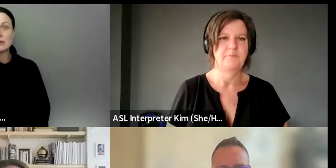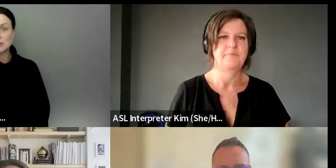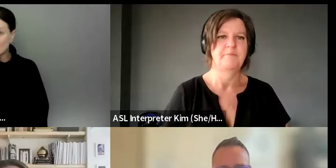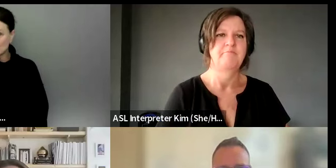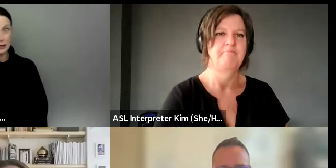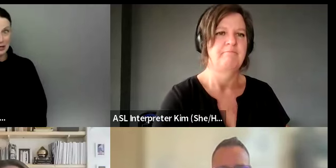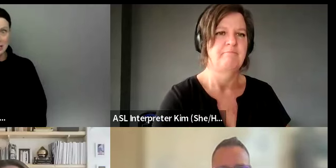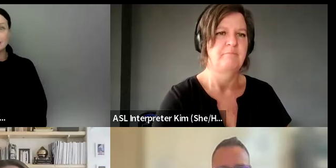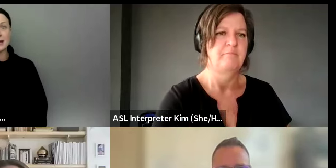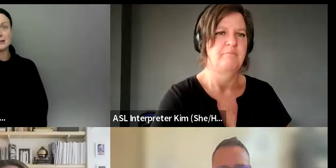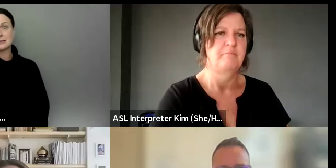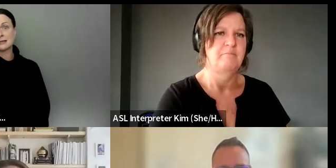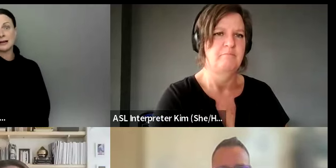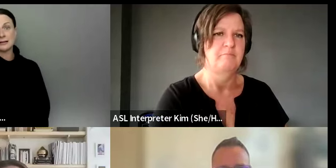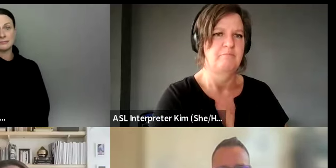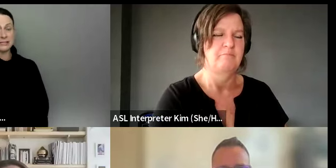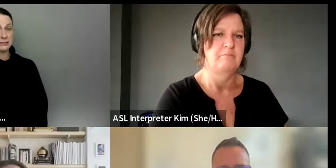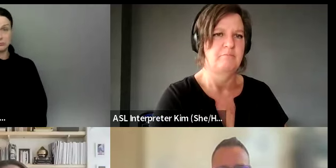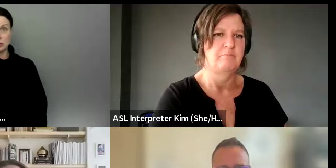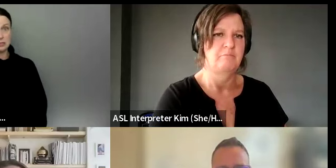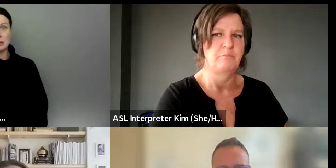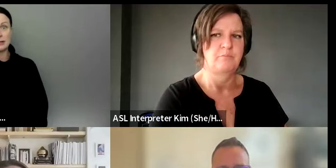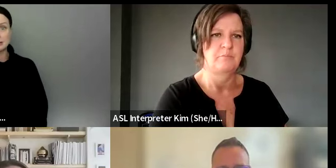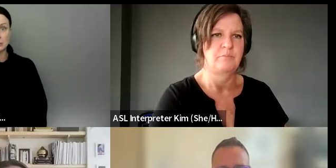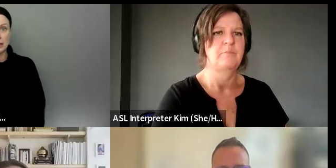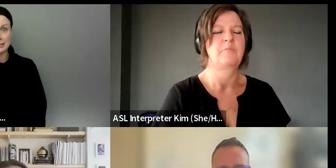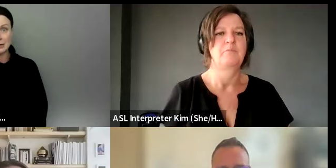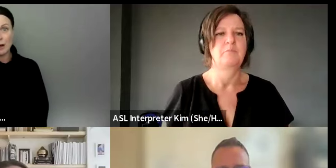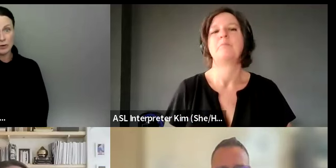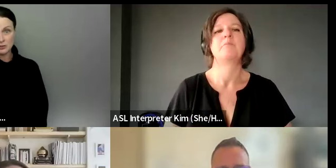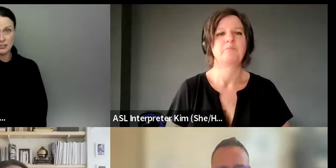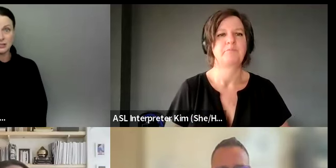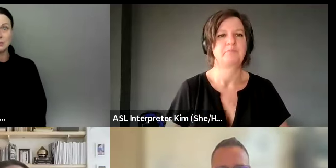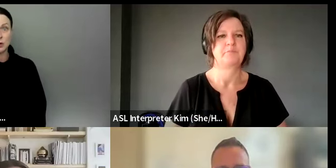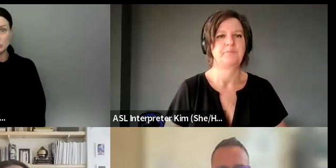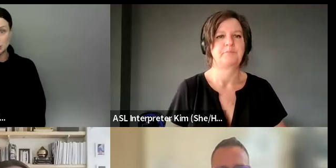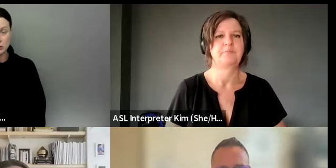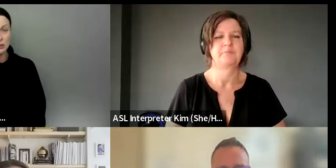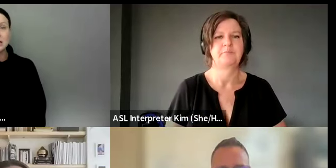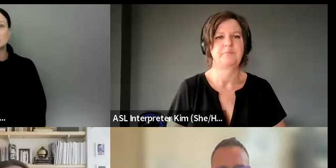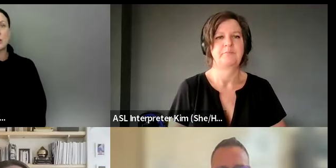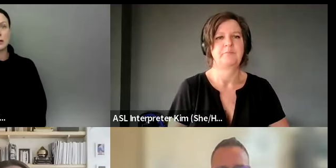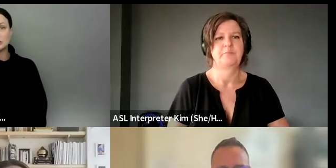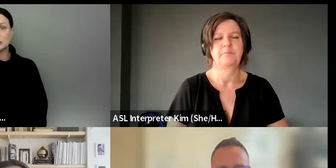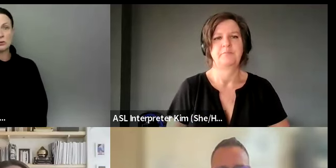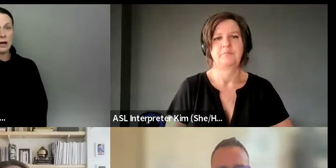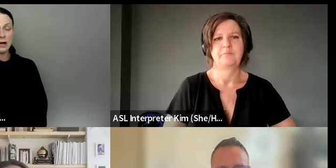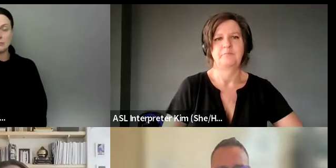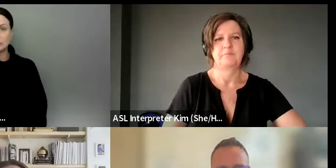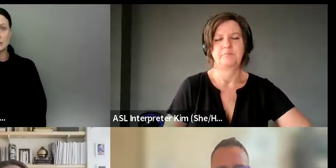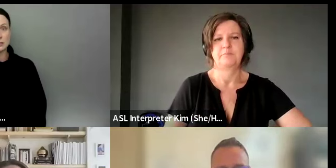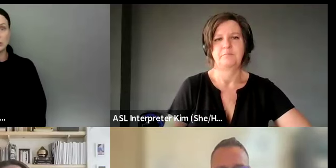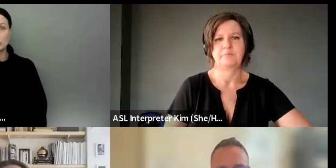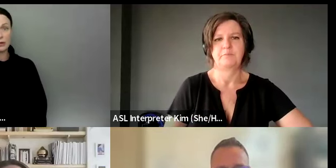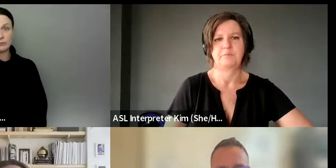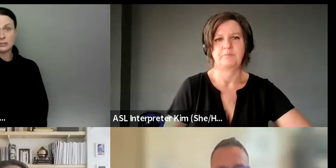if you have cybersecurity, that's some good experience that we'd like to hear about. We're interested in what you do. If you wanted to